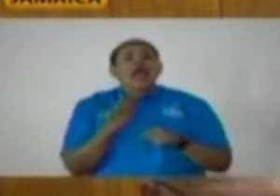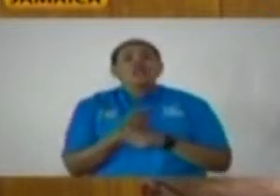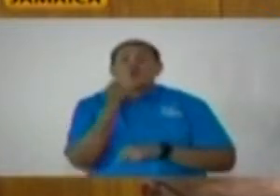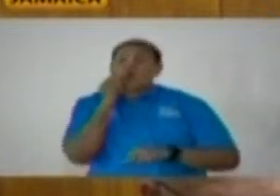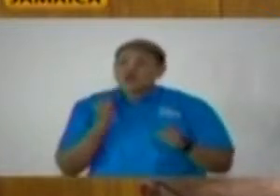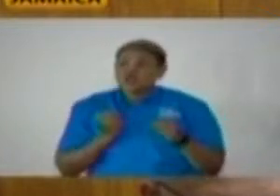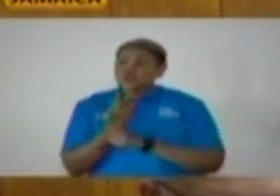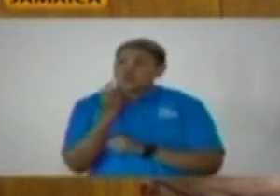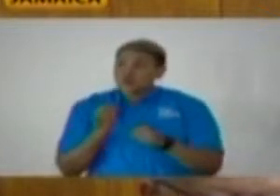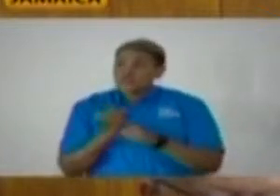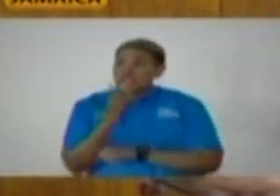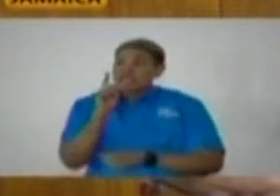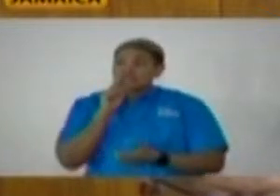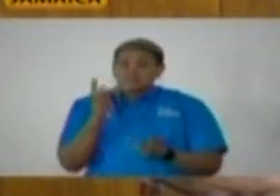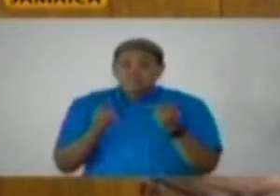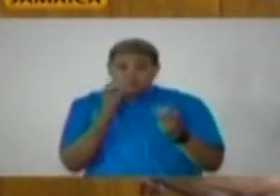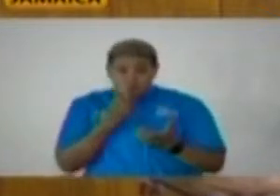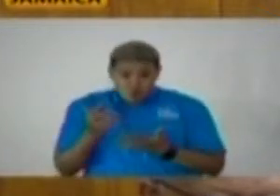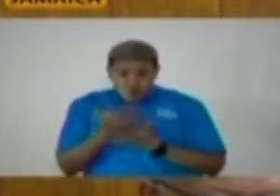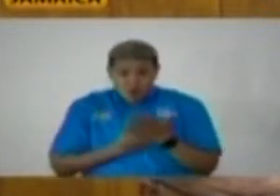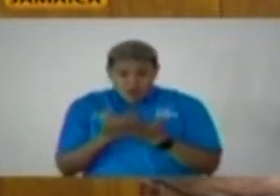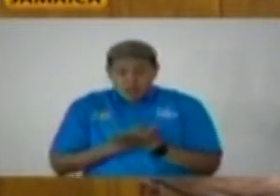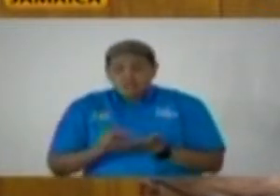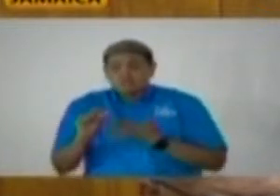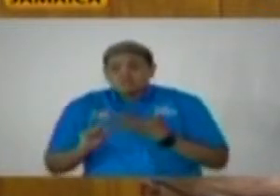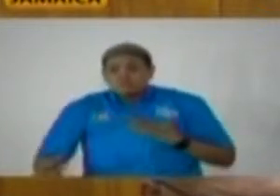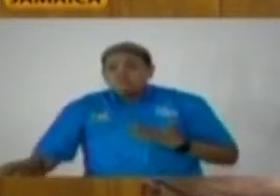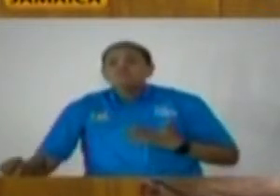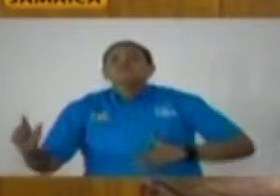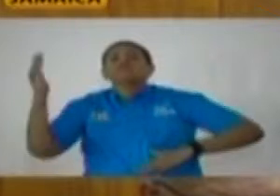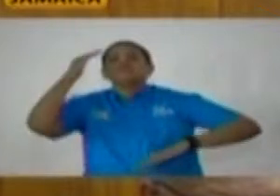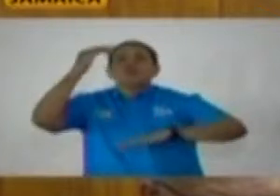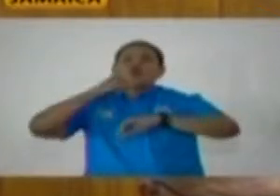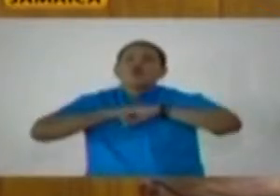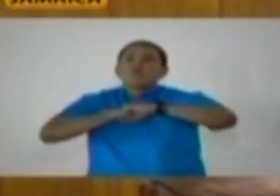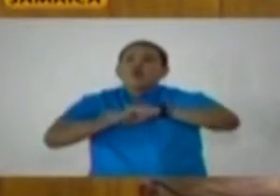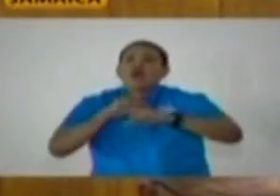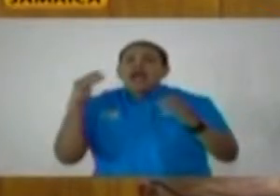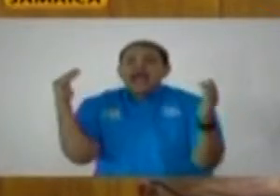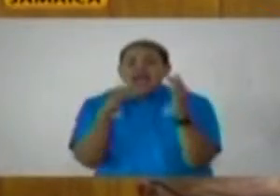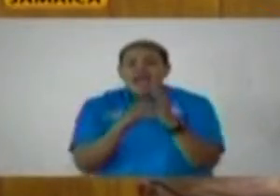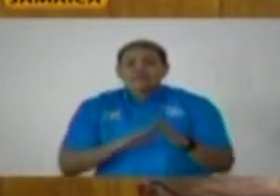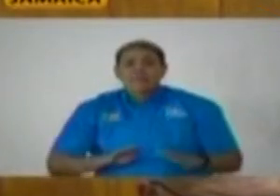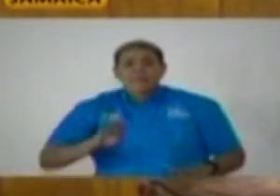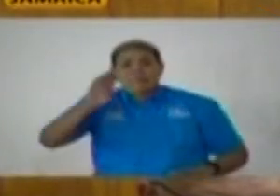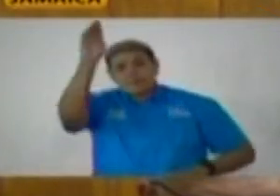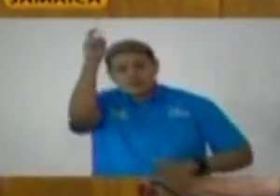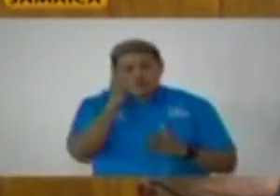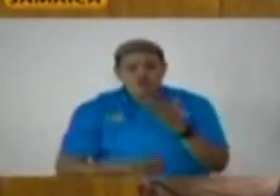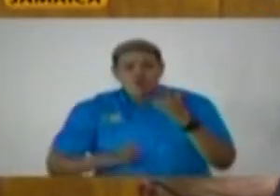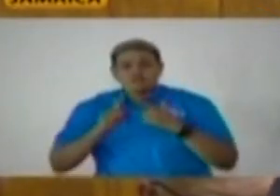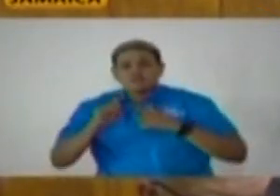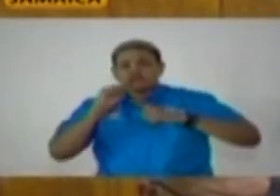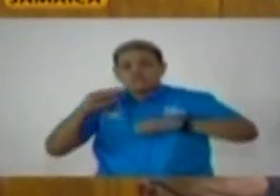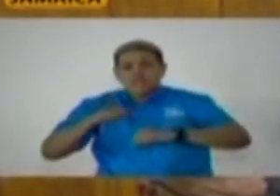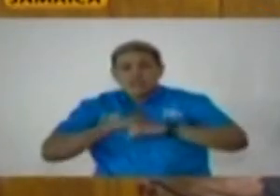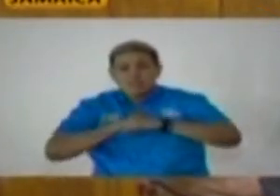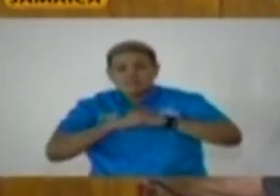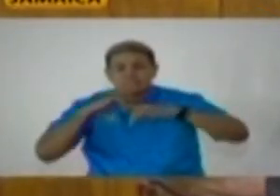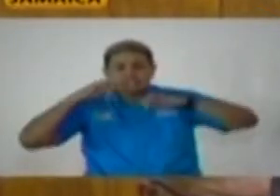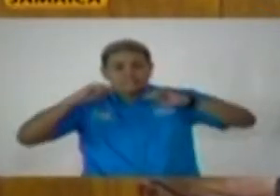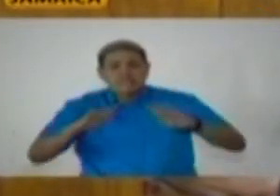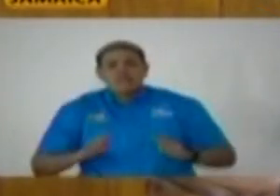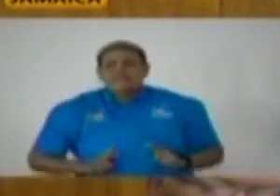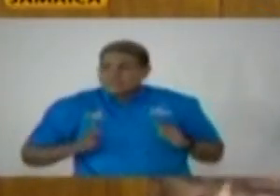years, minimum wage earners know that they are protected against the ravages of inflation and they can protect the standard of